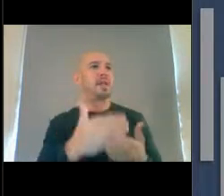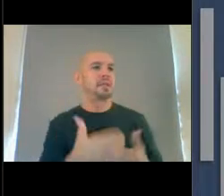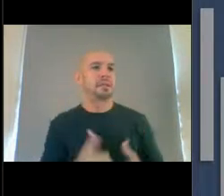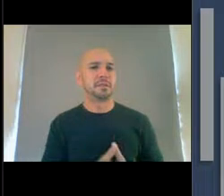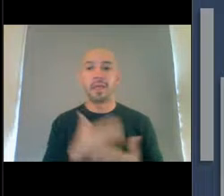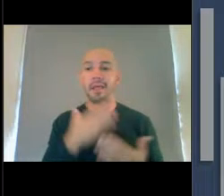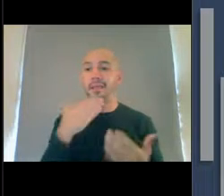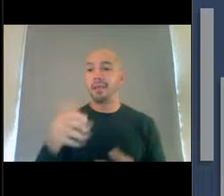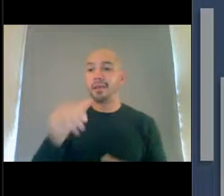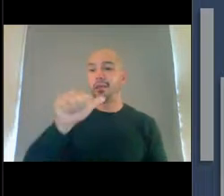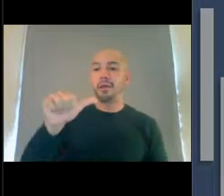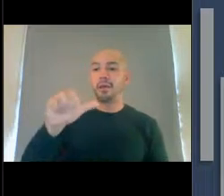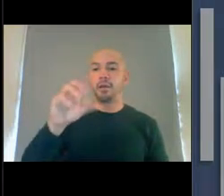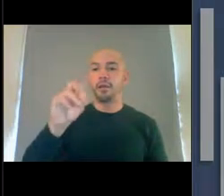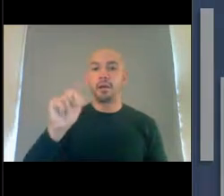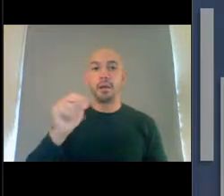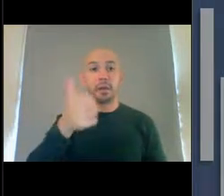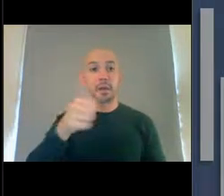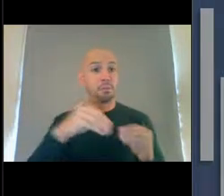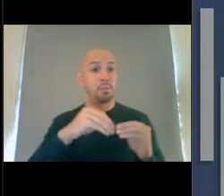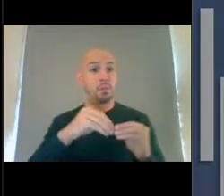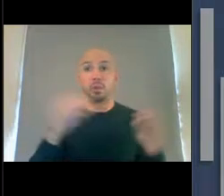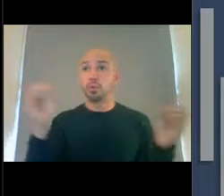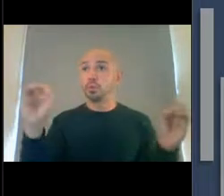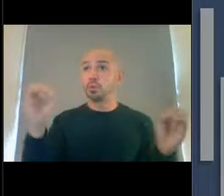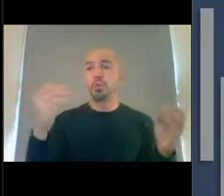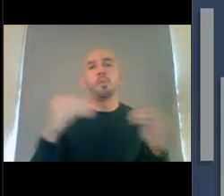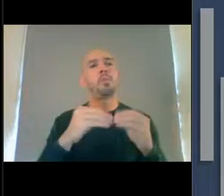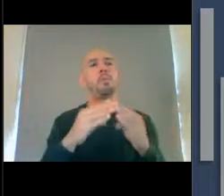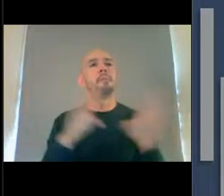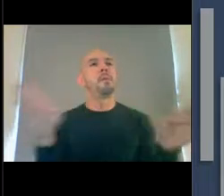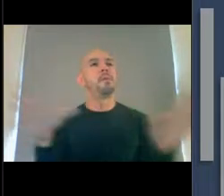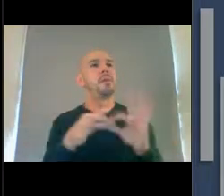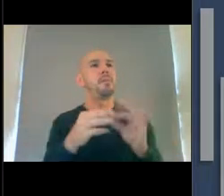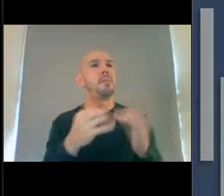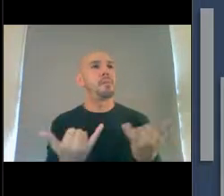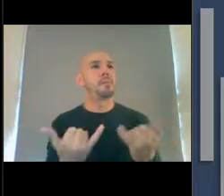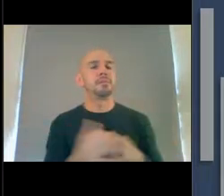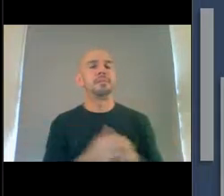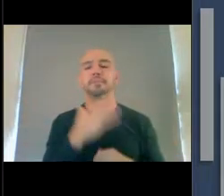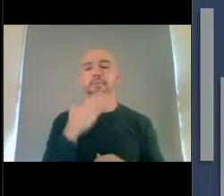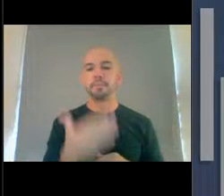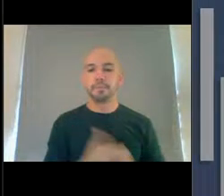aaron are there any others i see no other public comment at this time great thank you